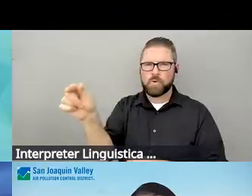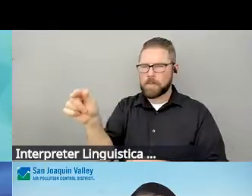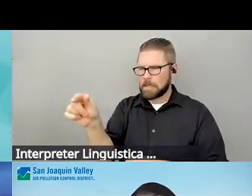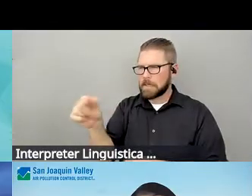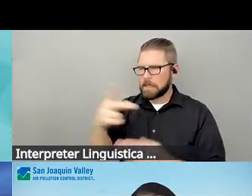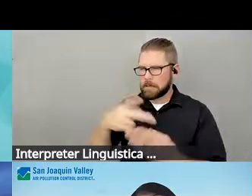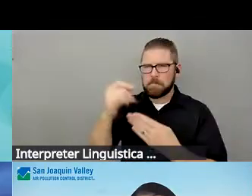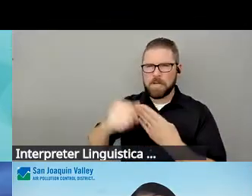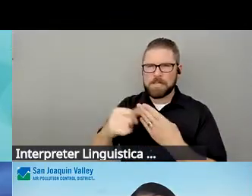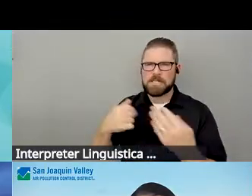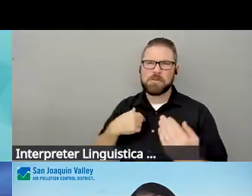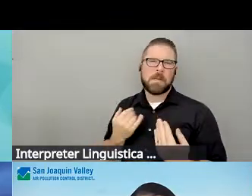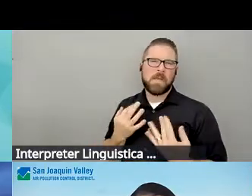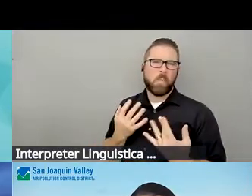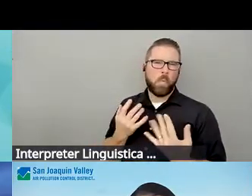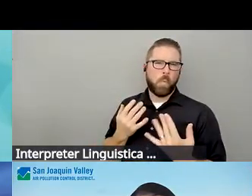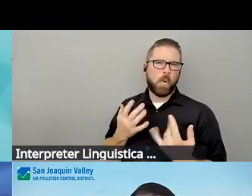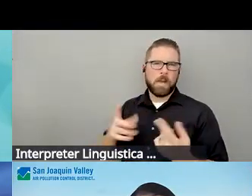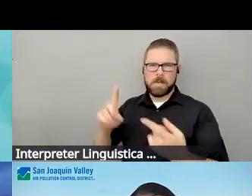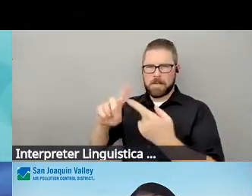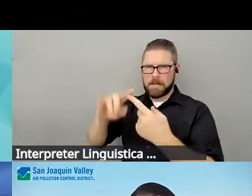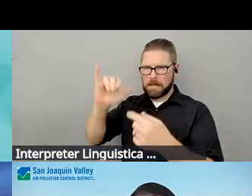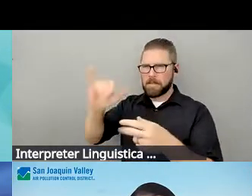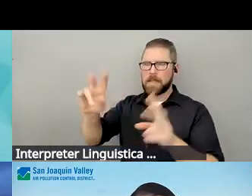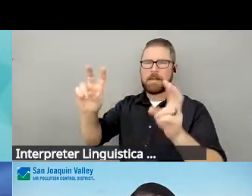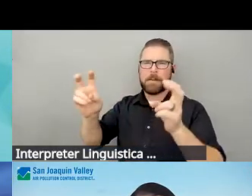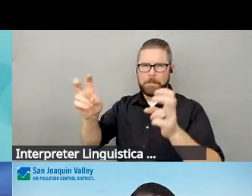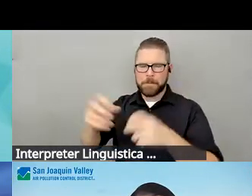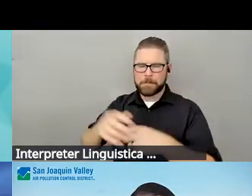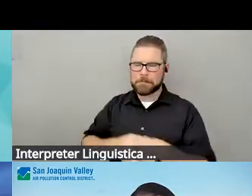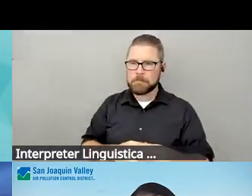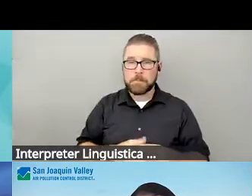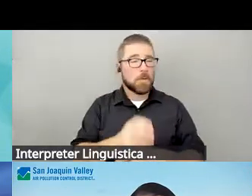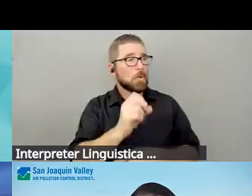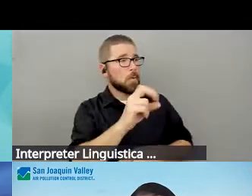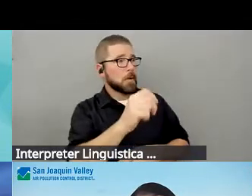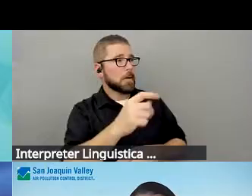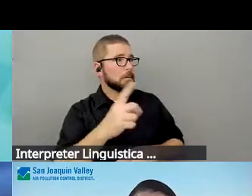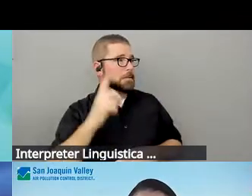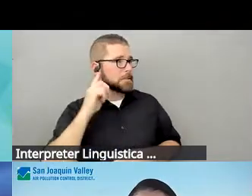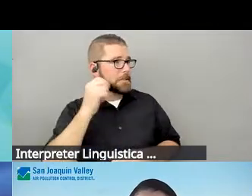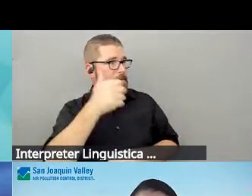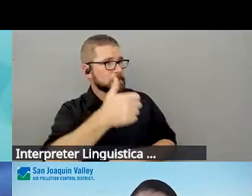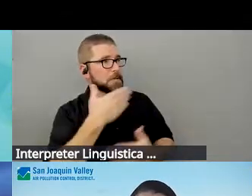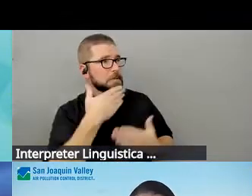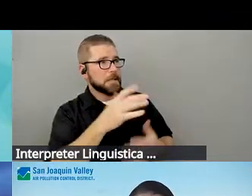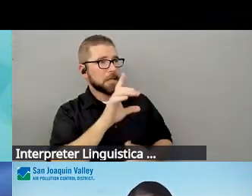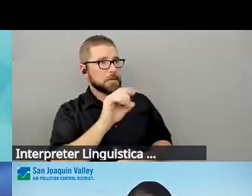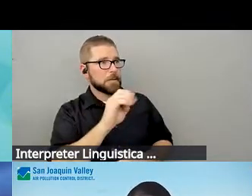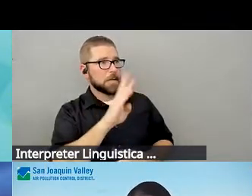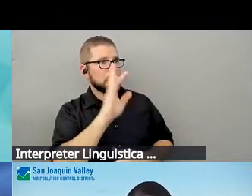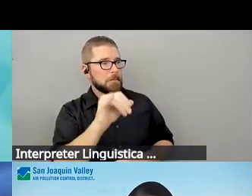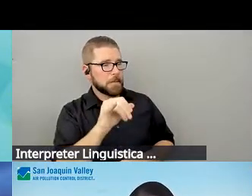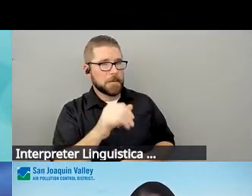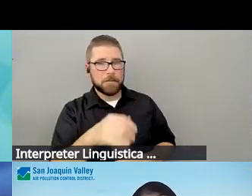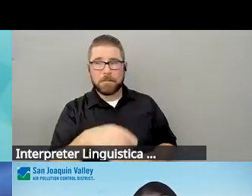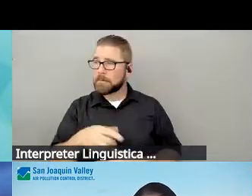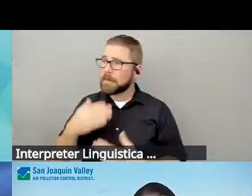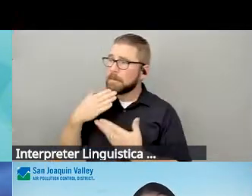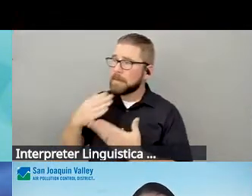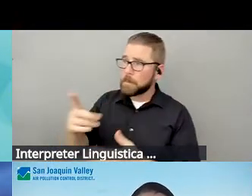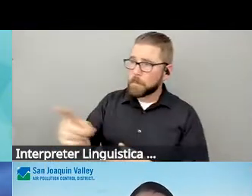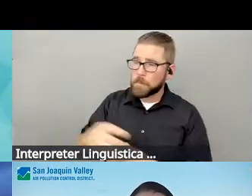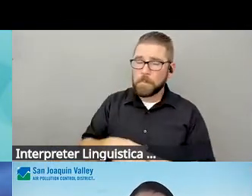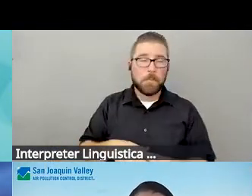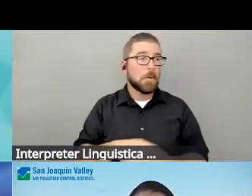till then. Yeah. Sounds great. Thank you, Debbie. Okay. Thank you. Of course. Mary Elizabeth, I do